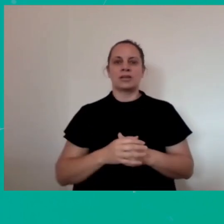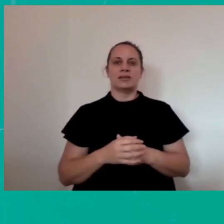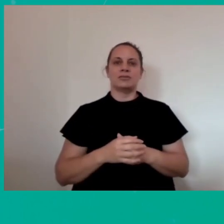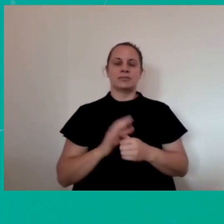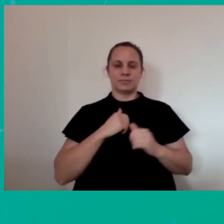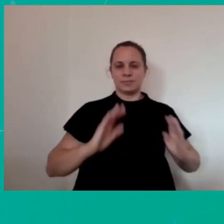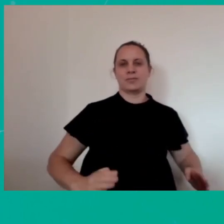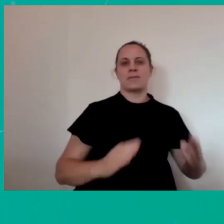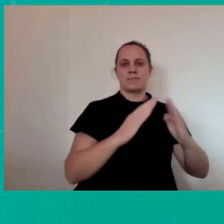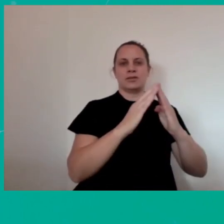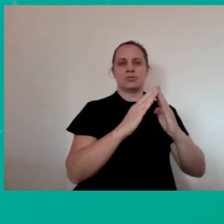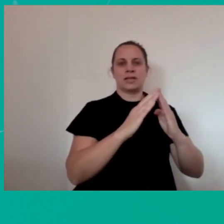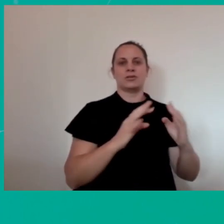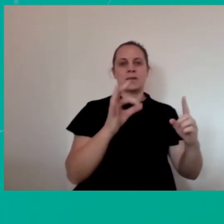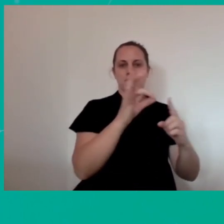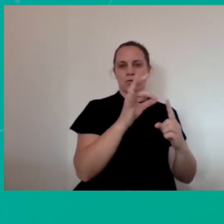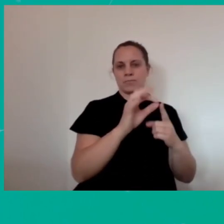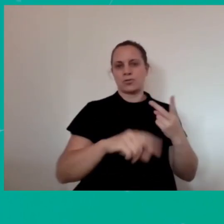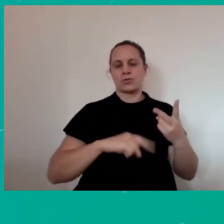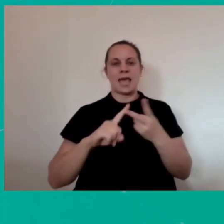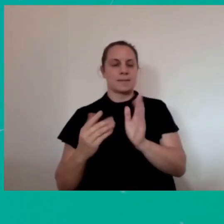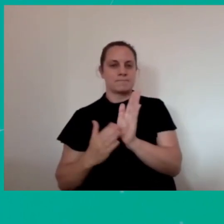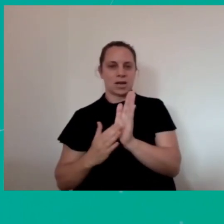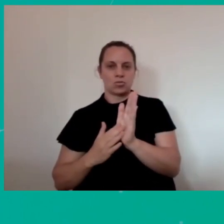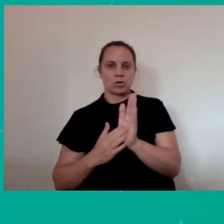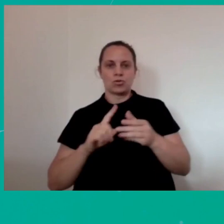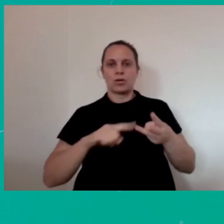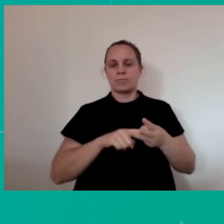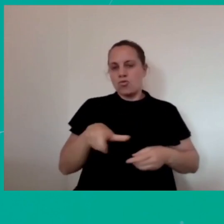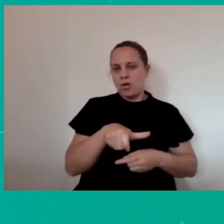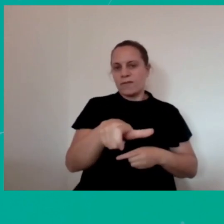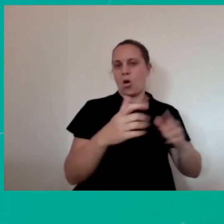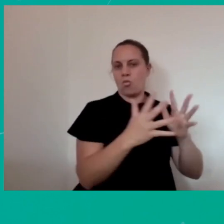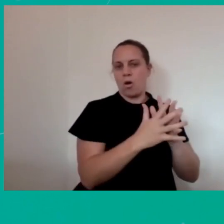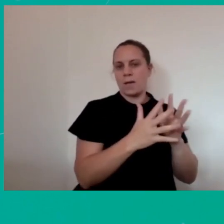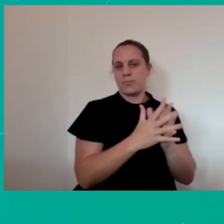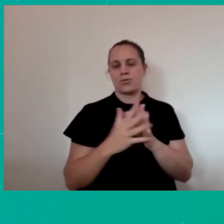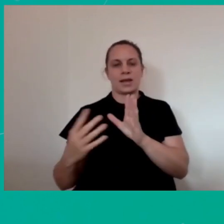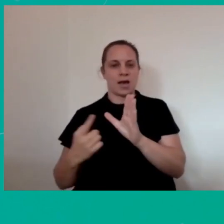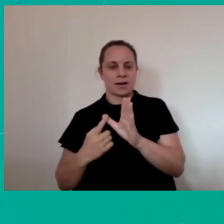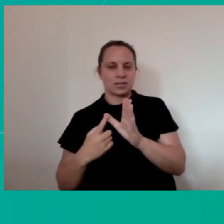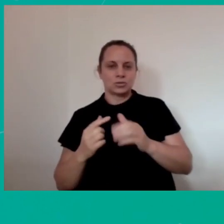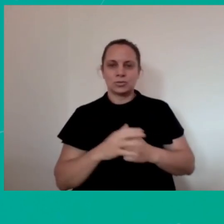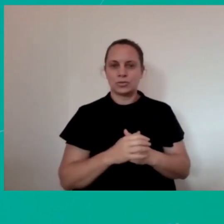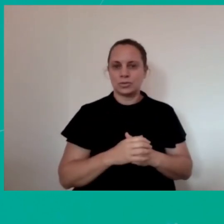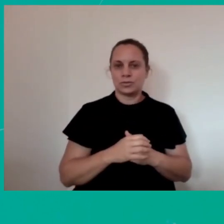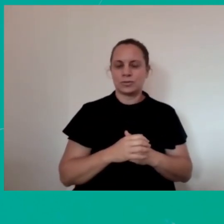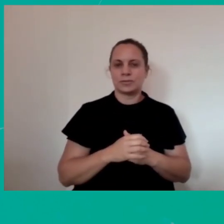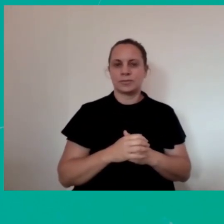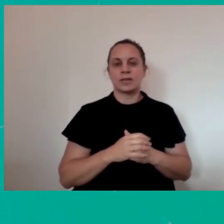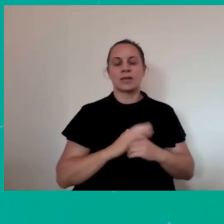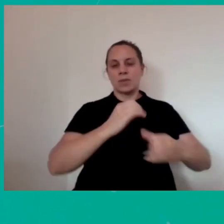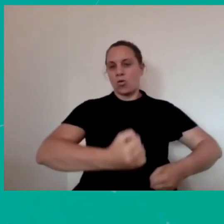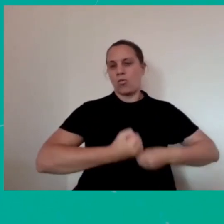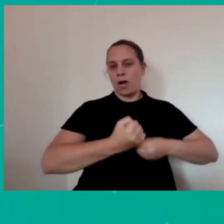wai e karipune, ko waiapu, ko arai te uru. E hoia ai, mā ronga waka, ko harauta, ko taki